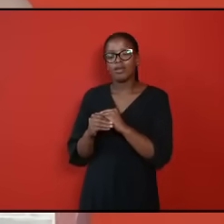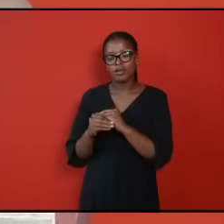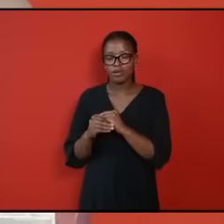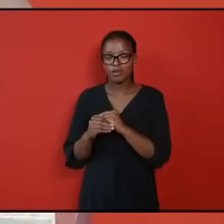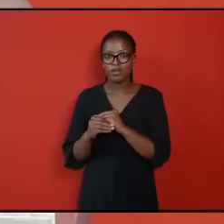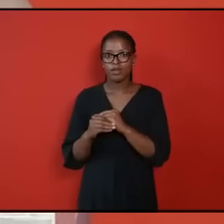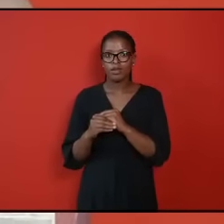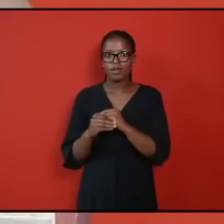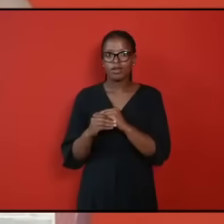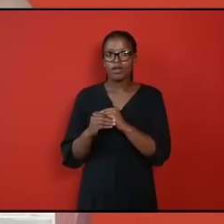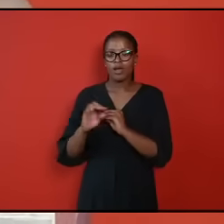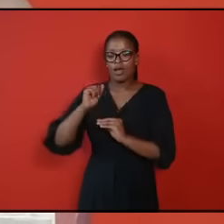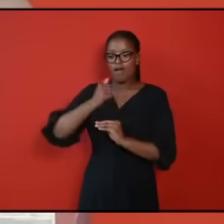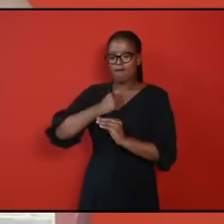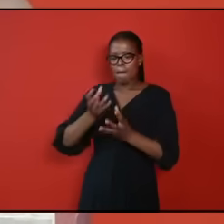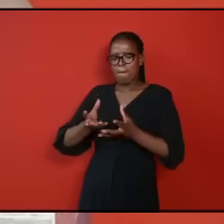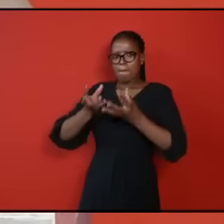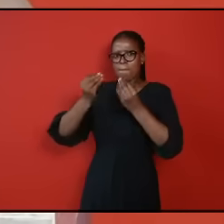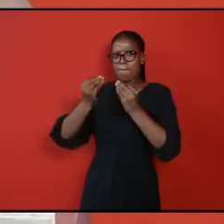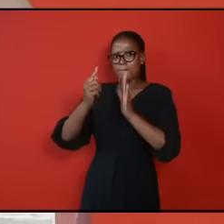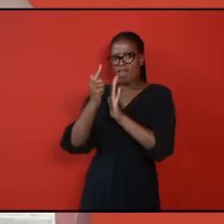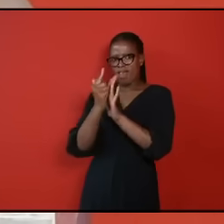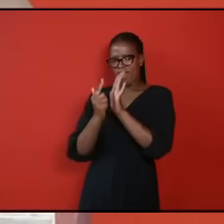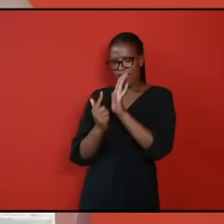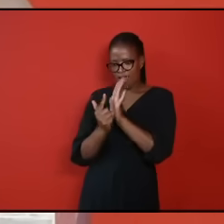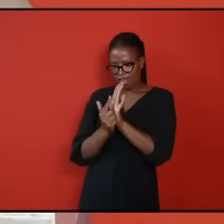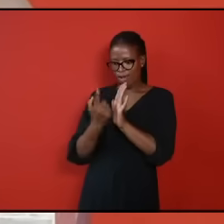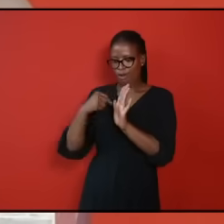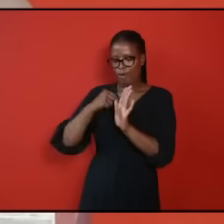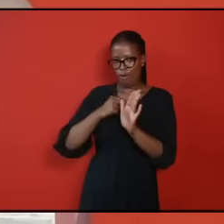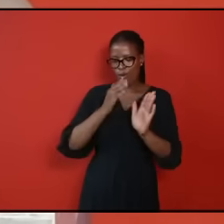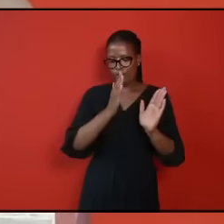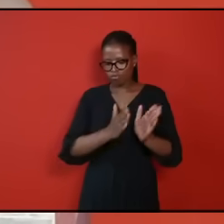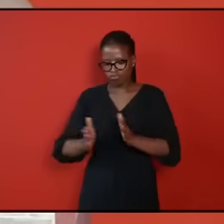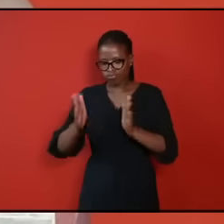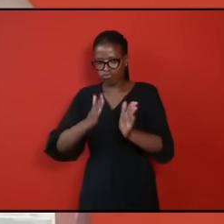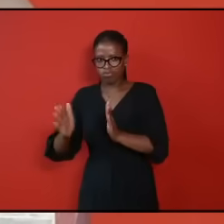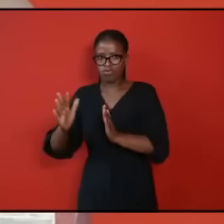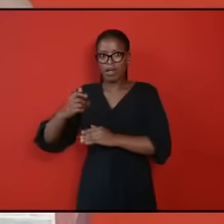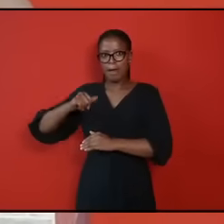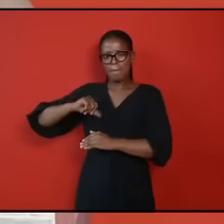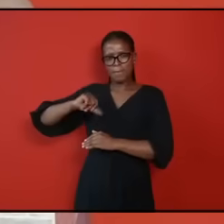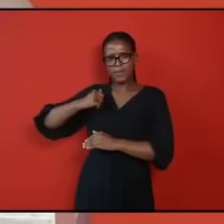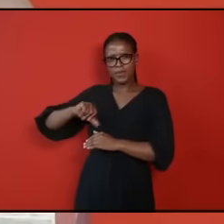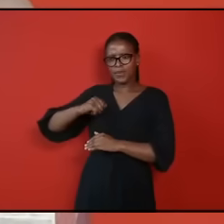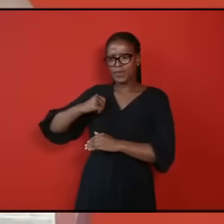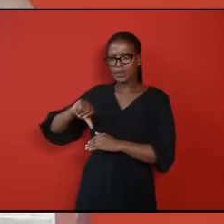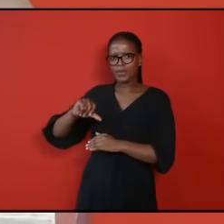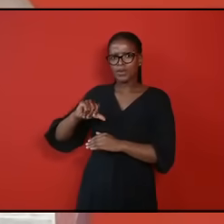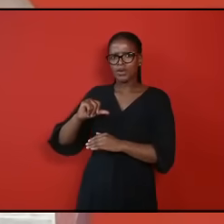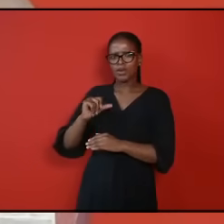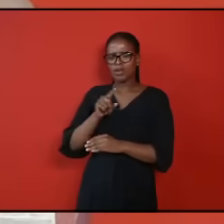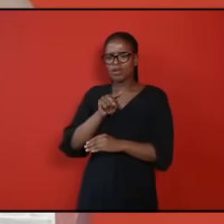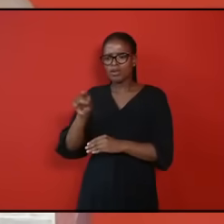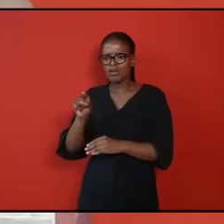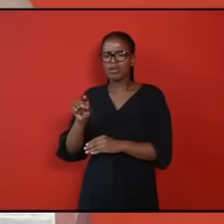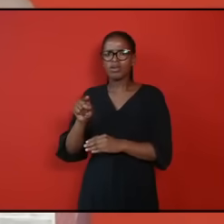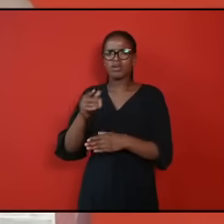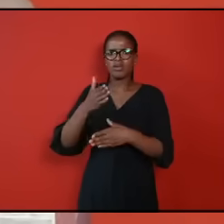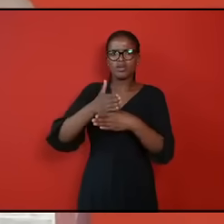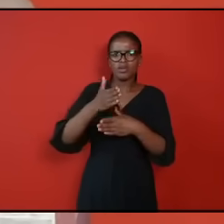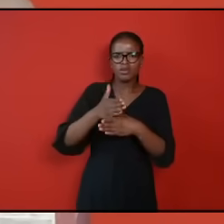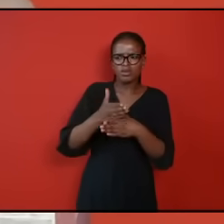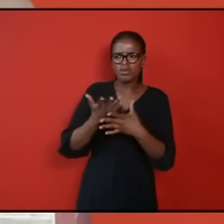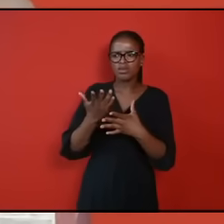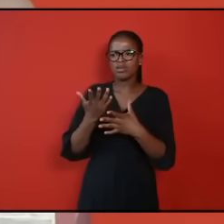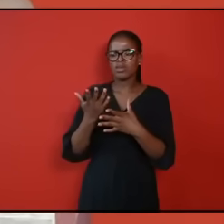the founder of the law that governs those things of municipalities anticipated exactly that there will be coalitions,